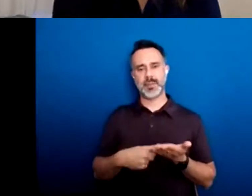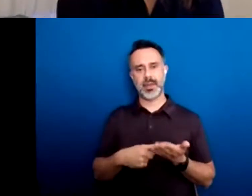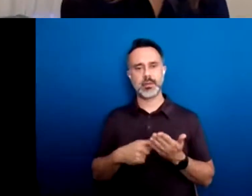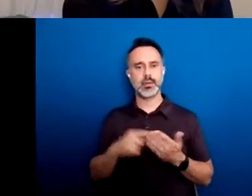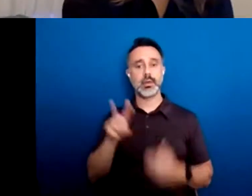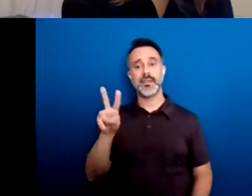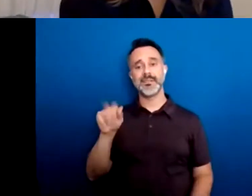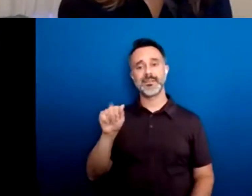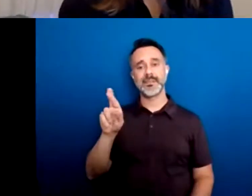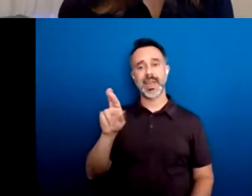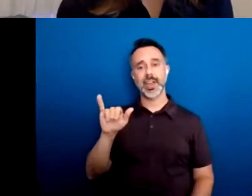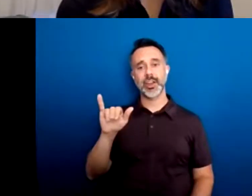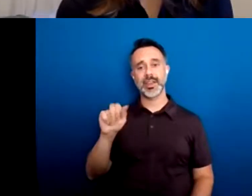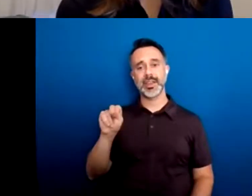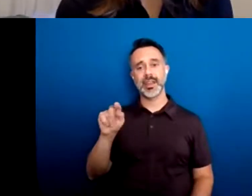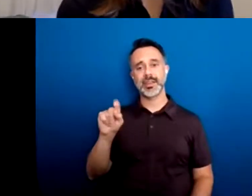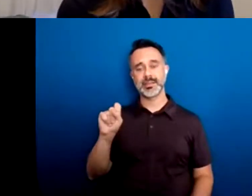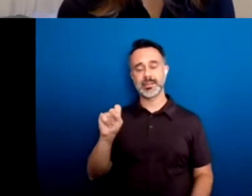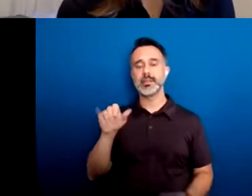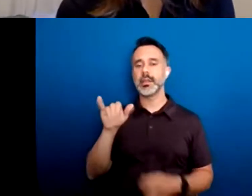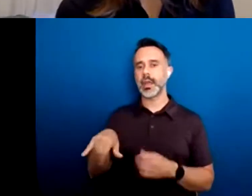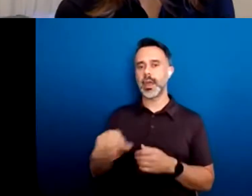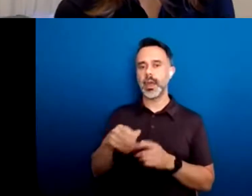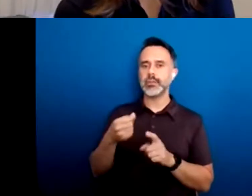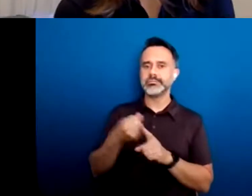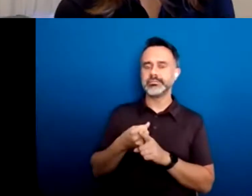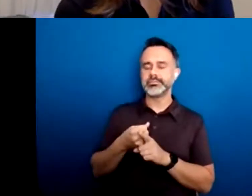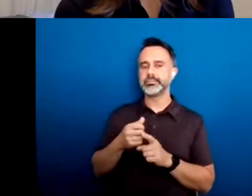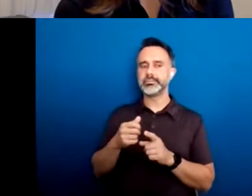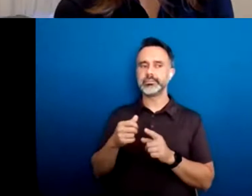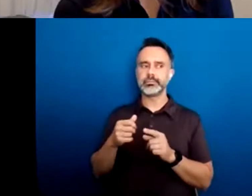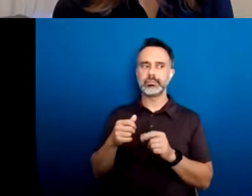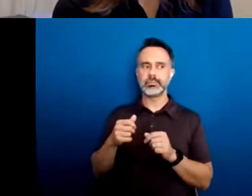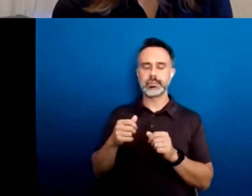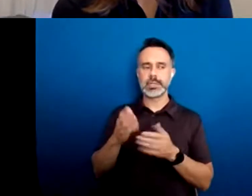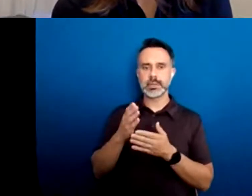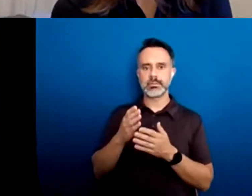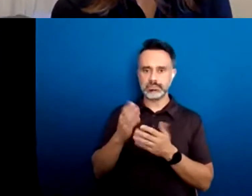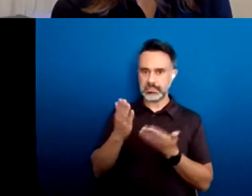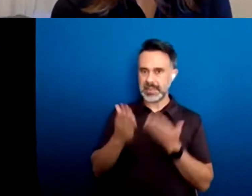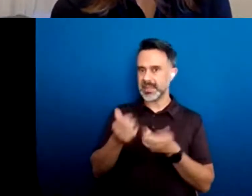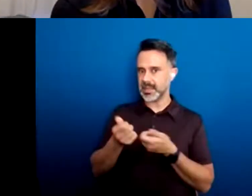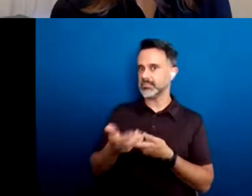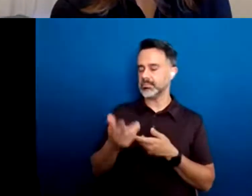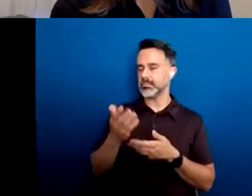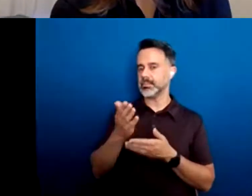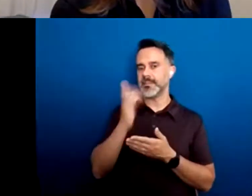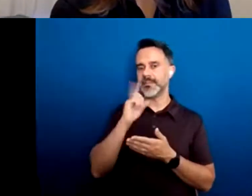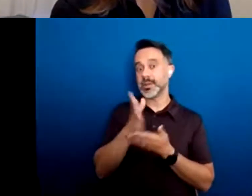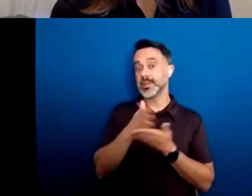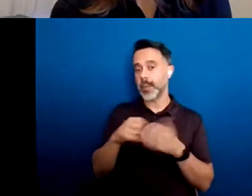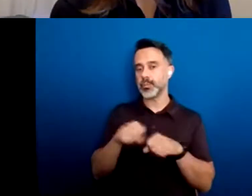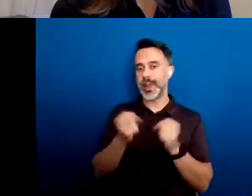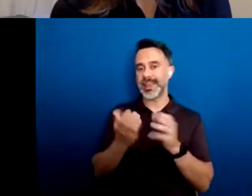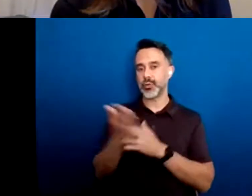variants accounting for potentially some of the vaccine breakthroughs. They don't have